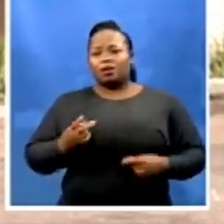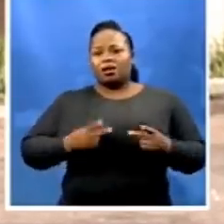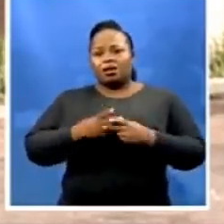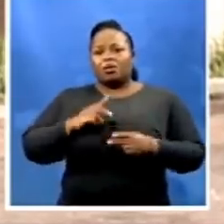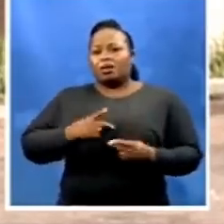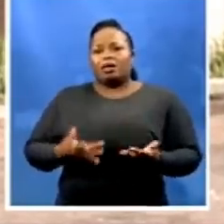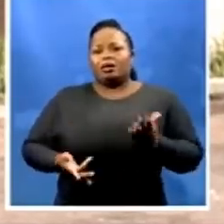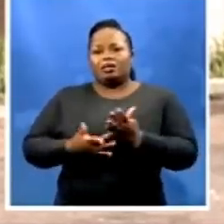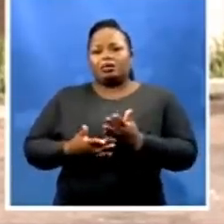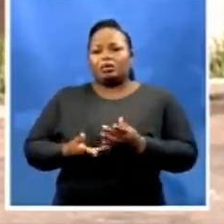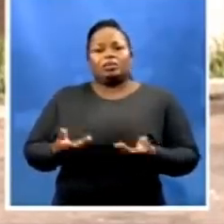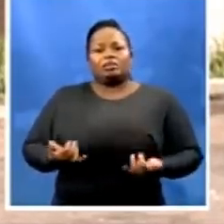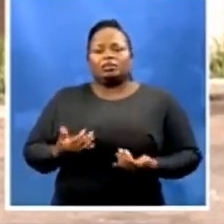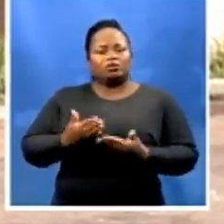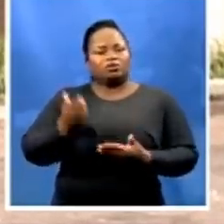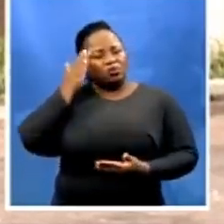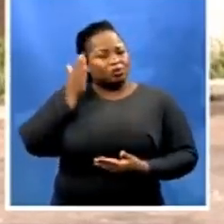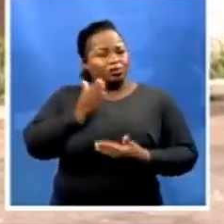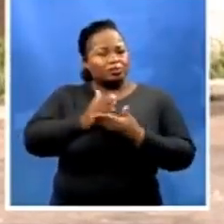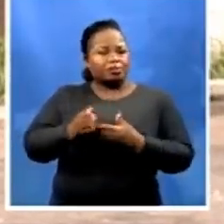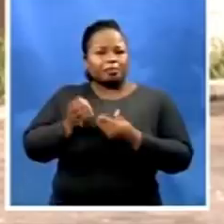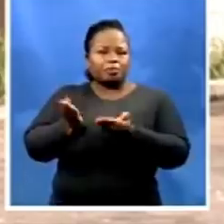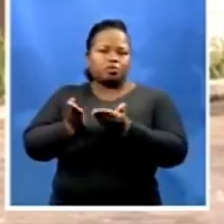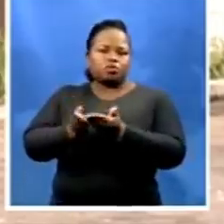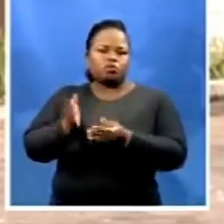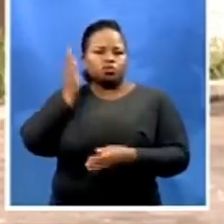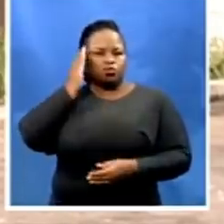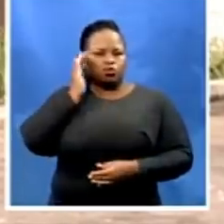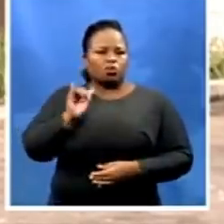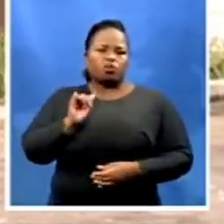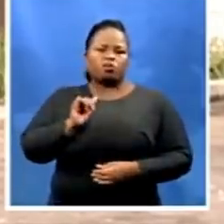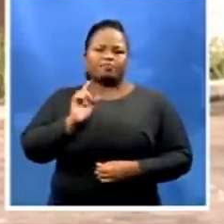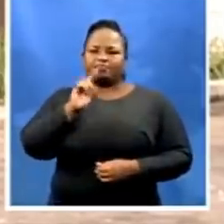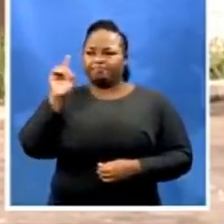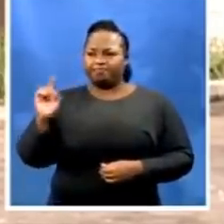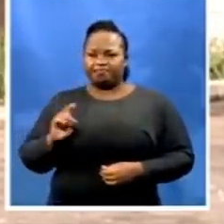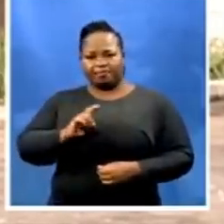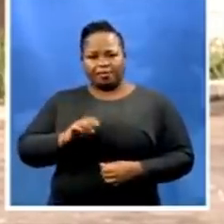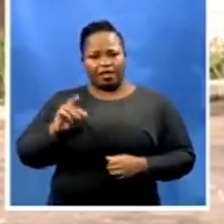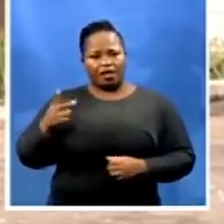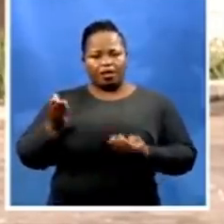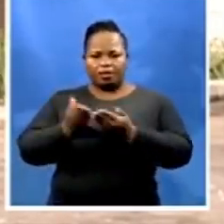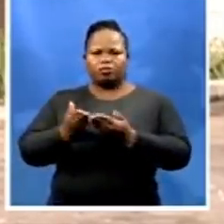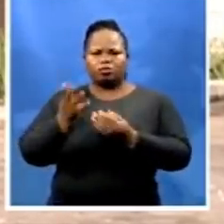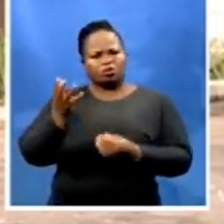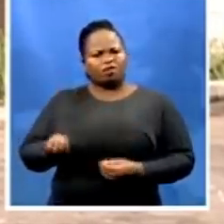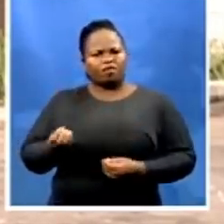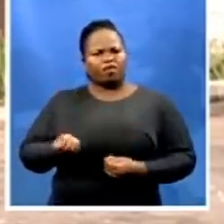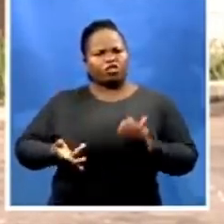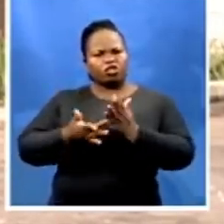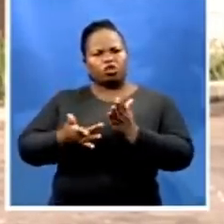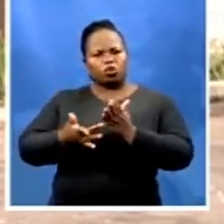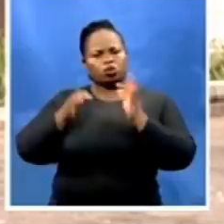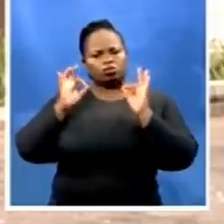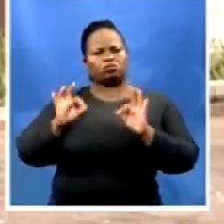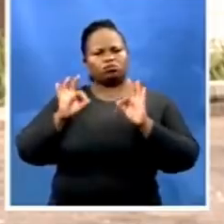schools. So we do know that several other schools in the area do have technology, subjects that they can